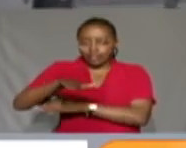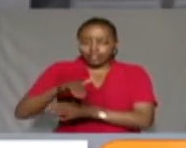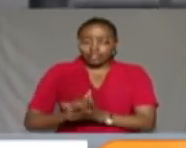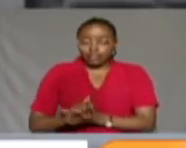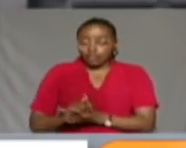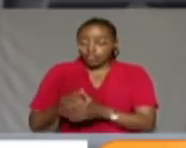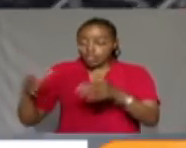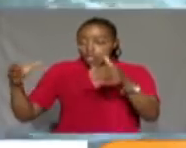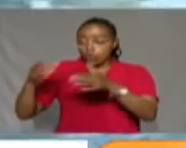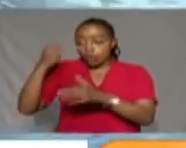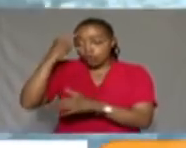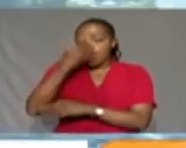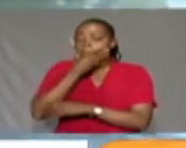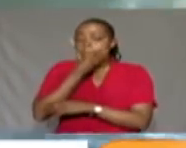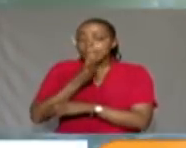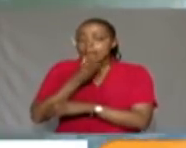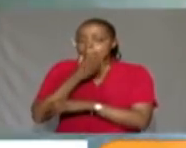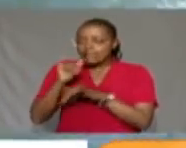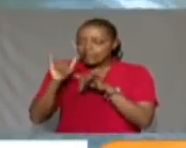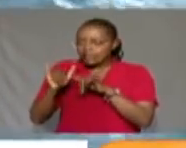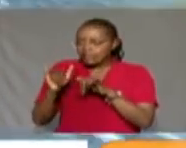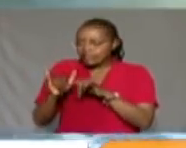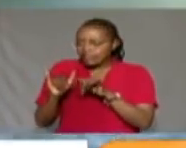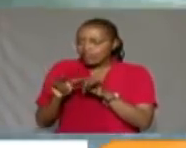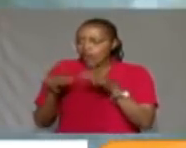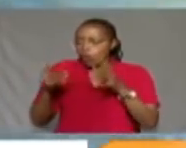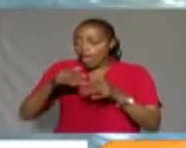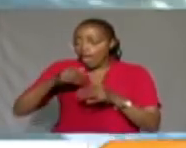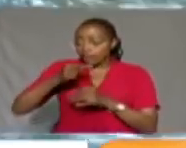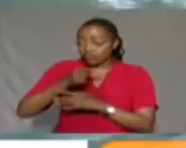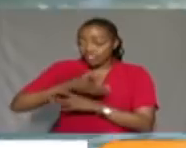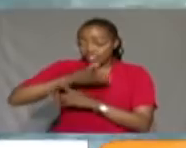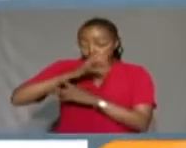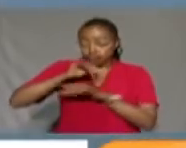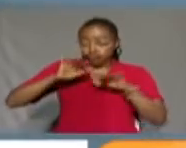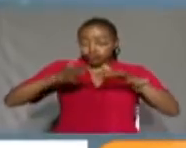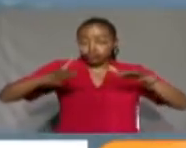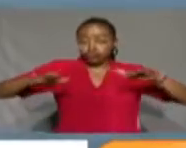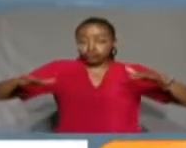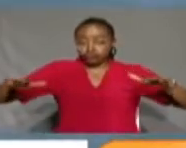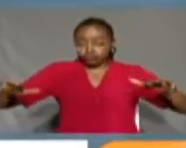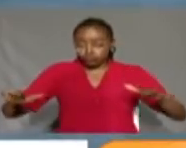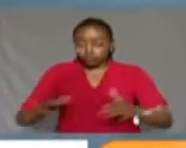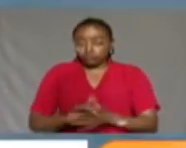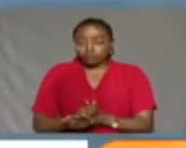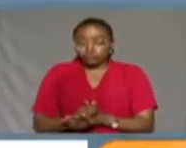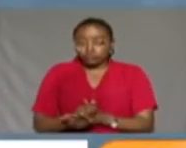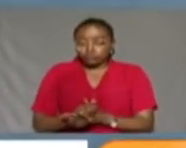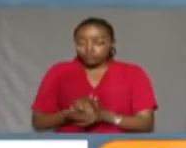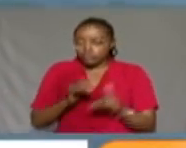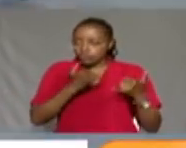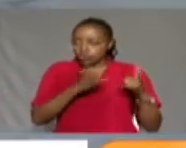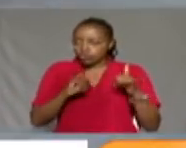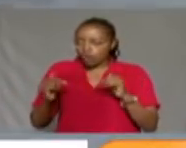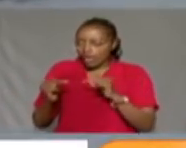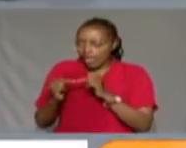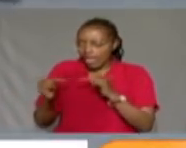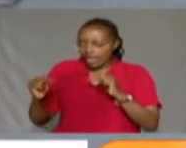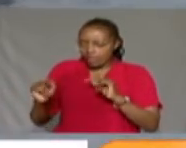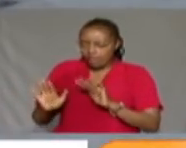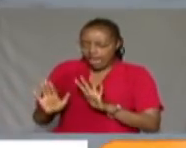This group of men spend most of their lives in the ocean. Their brief, to keep the enemy at